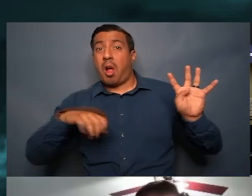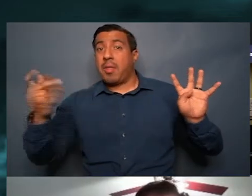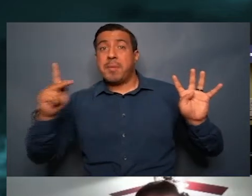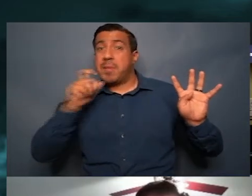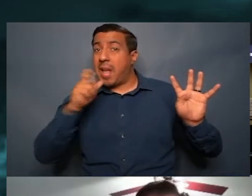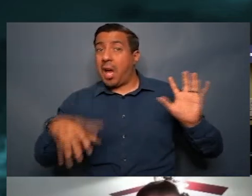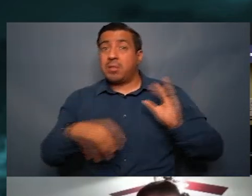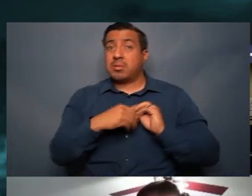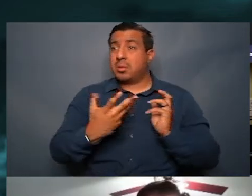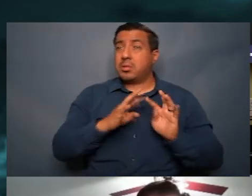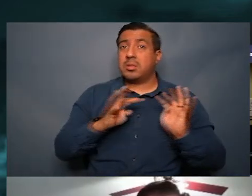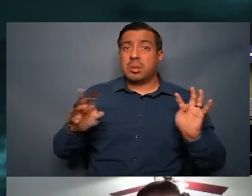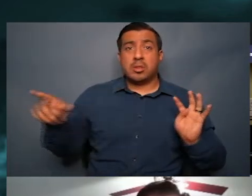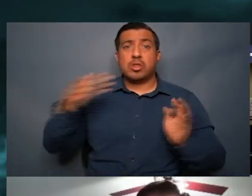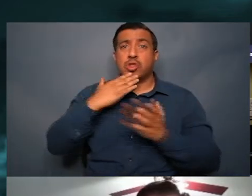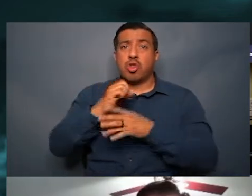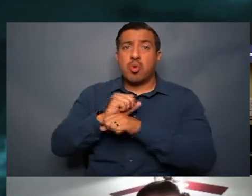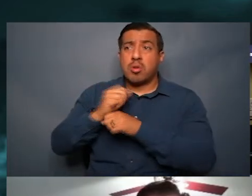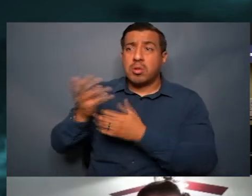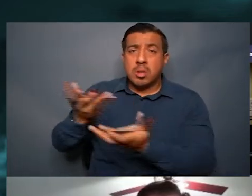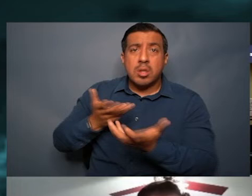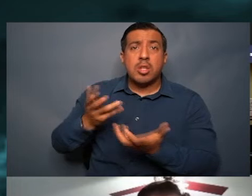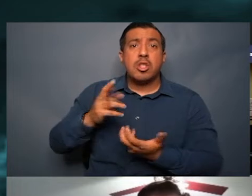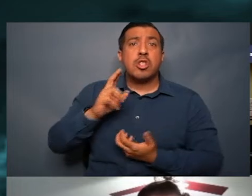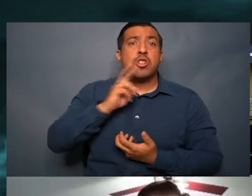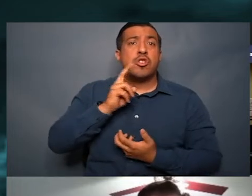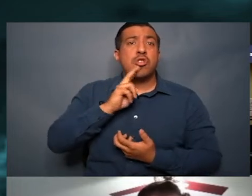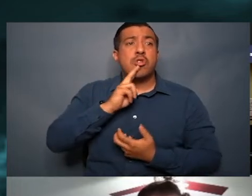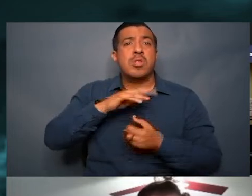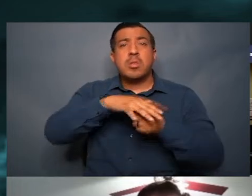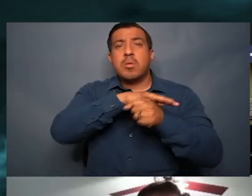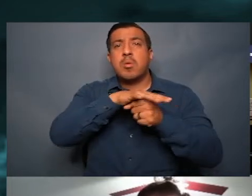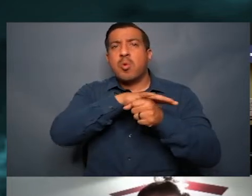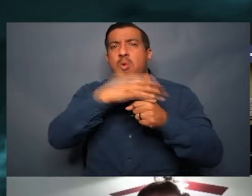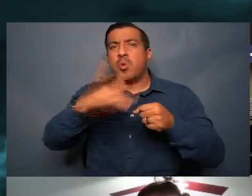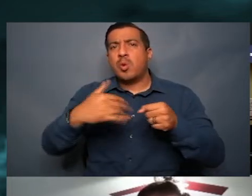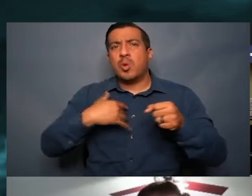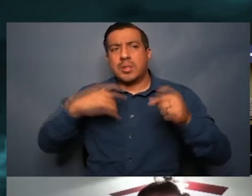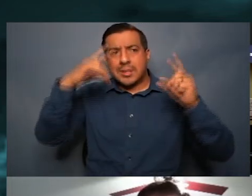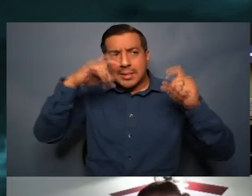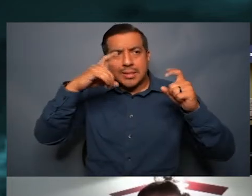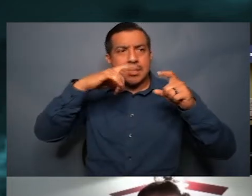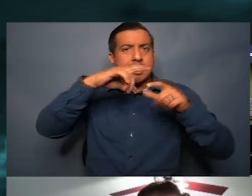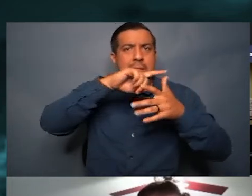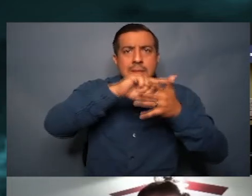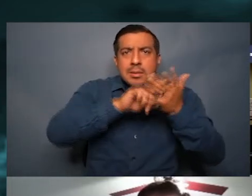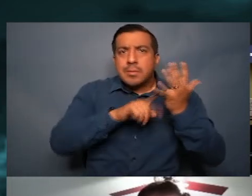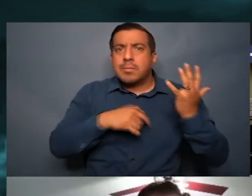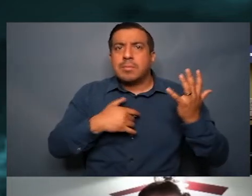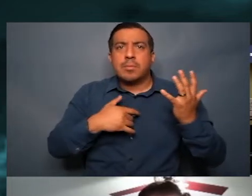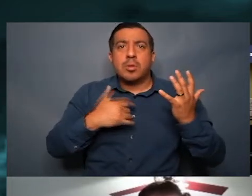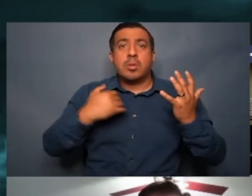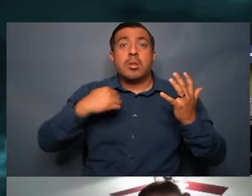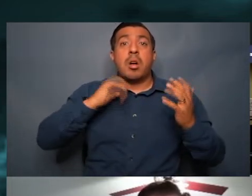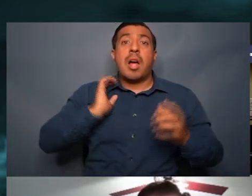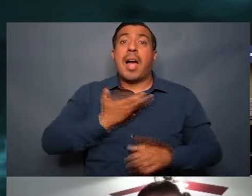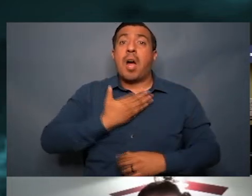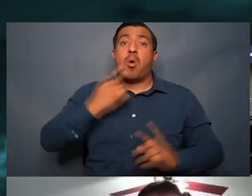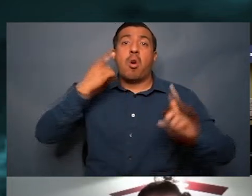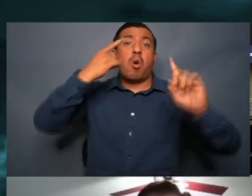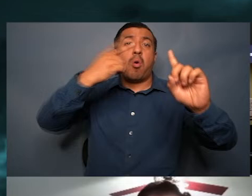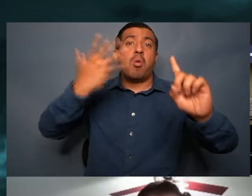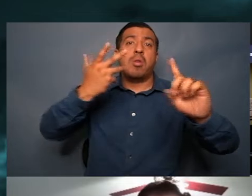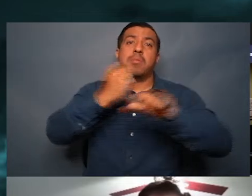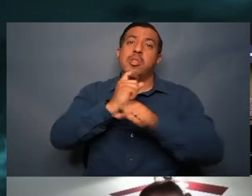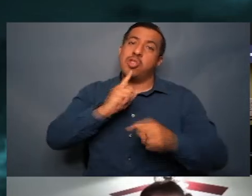well together. The Houston market has been tested so many times, and we all have the same goal, and that is keeping